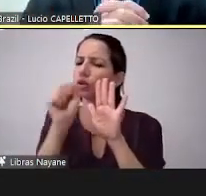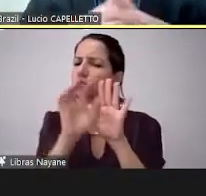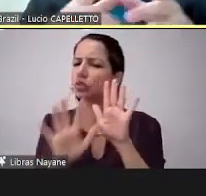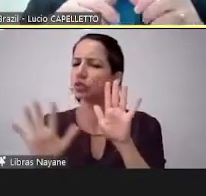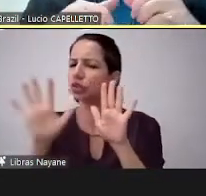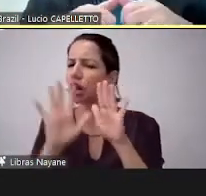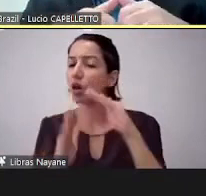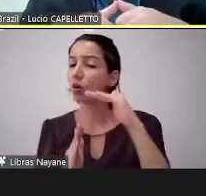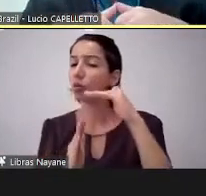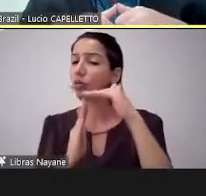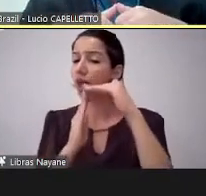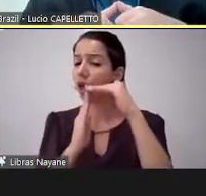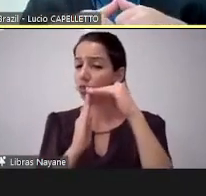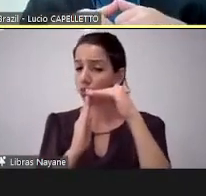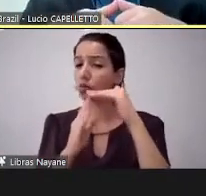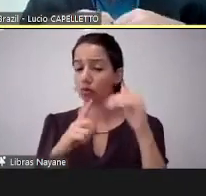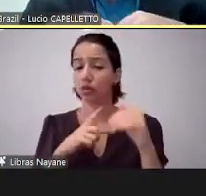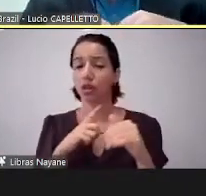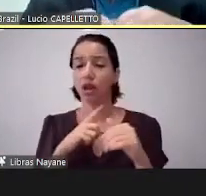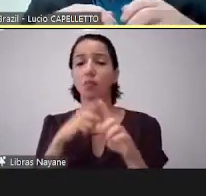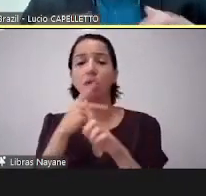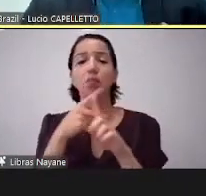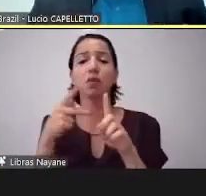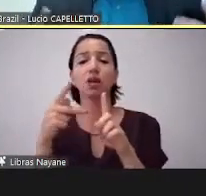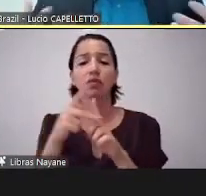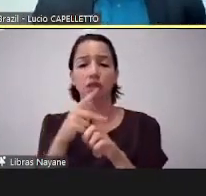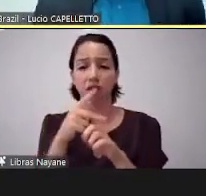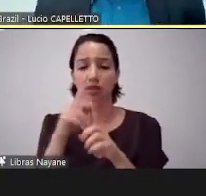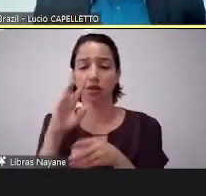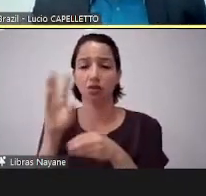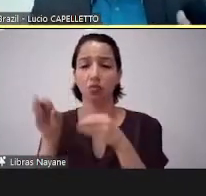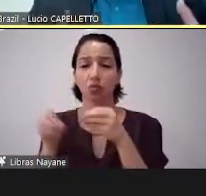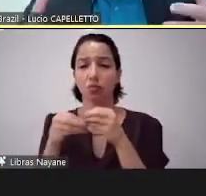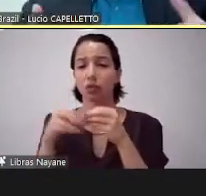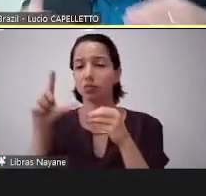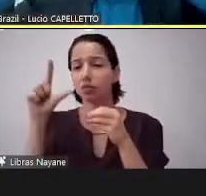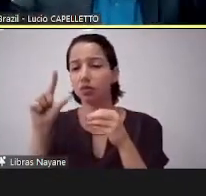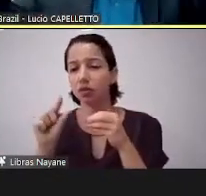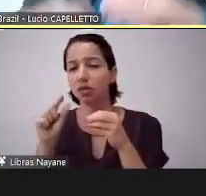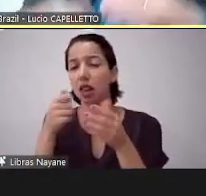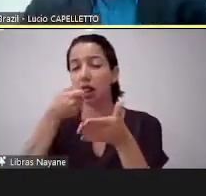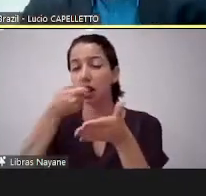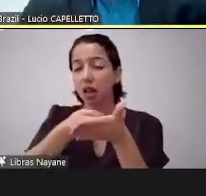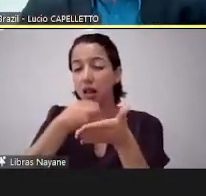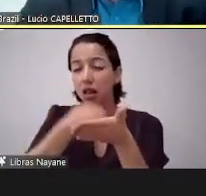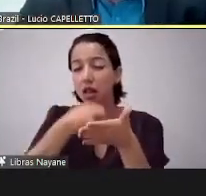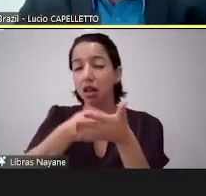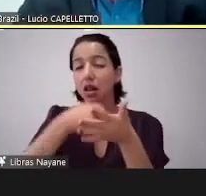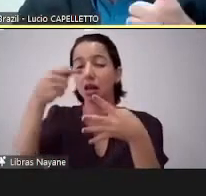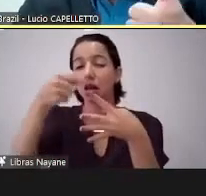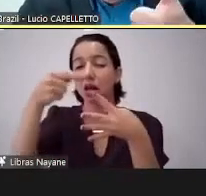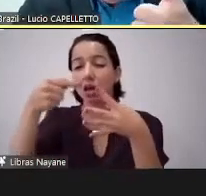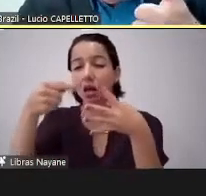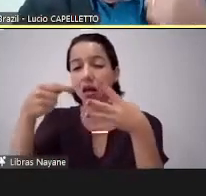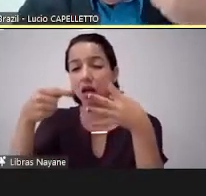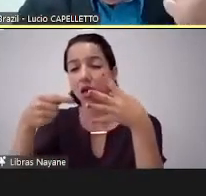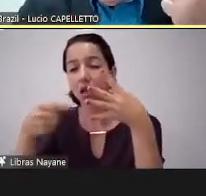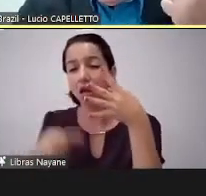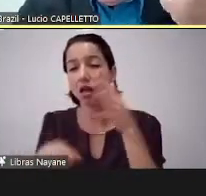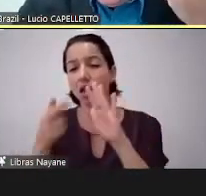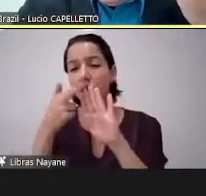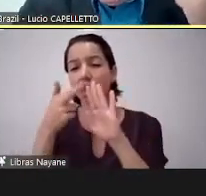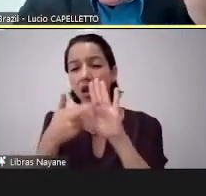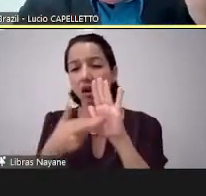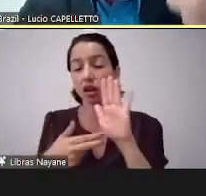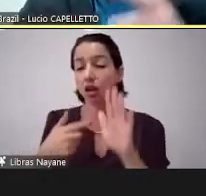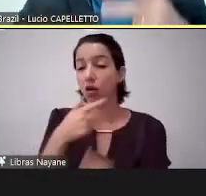also the people receiving or having the chance of having it. And